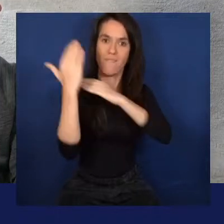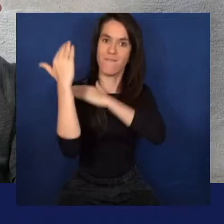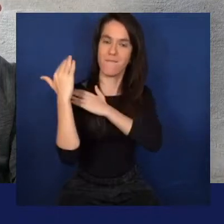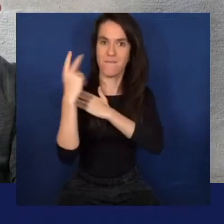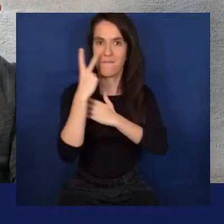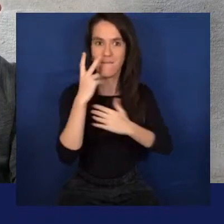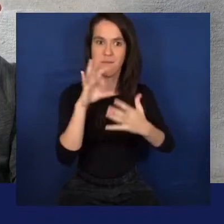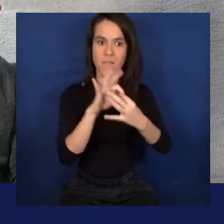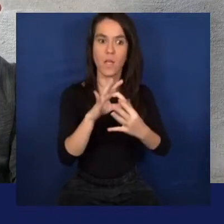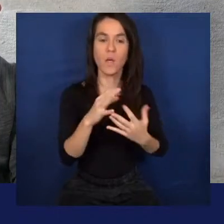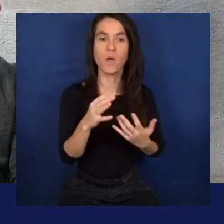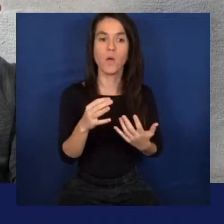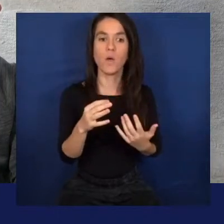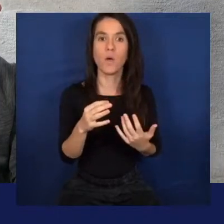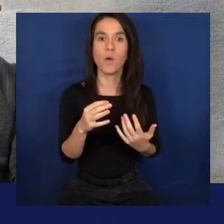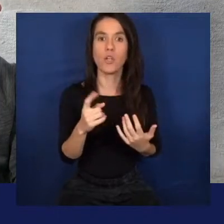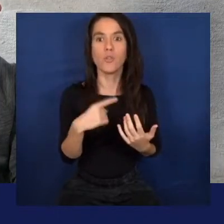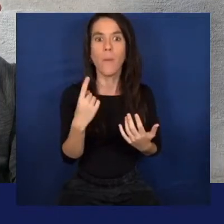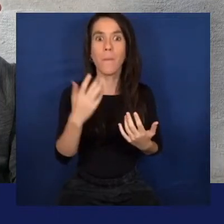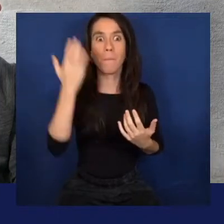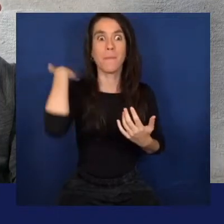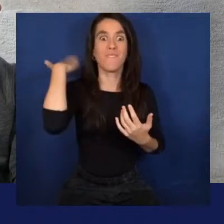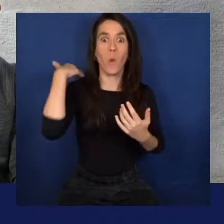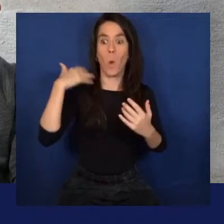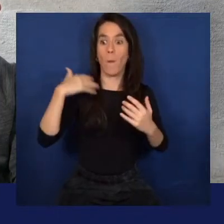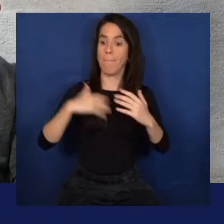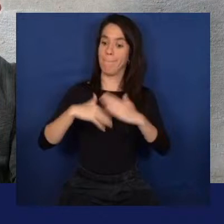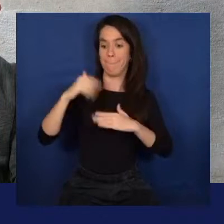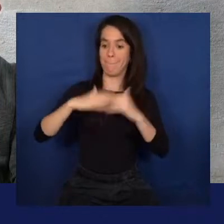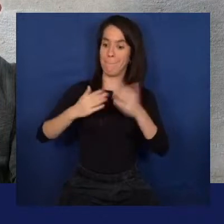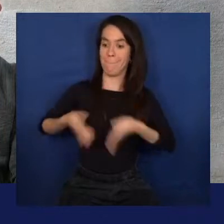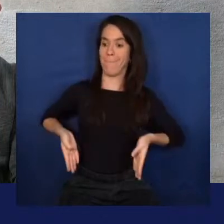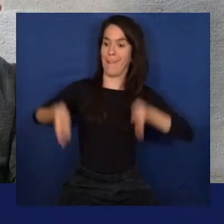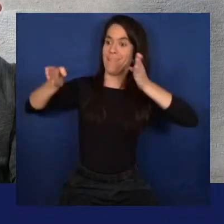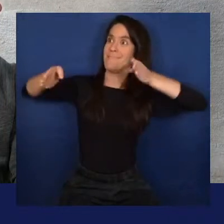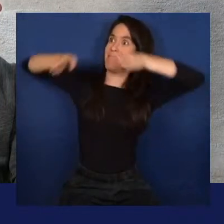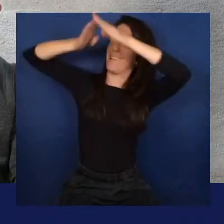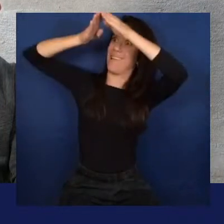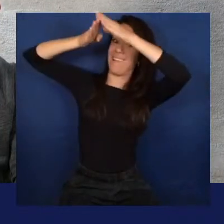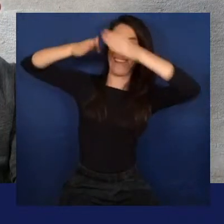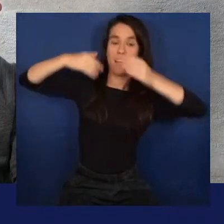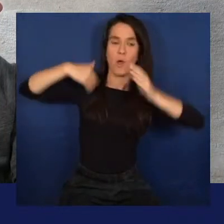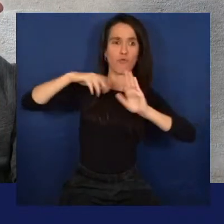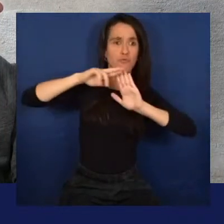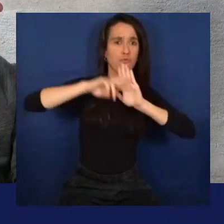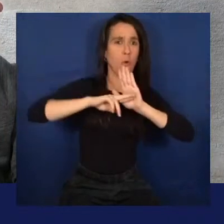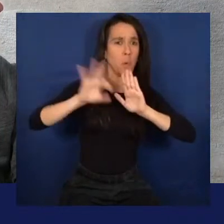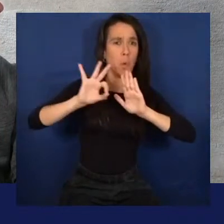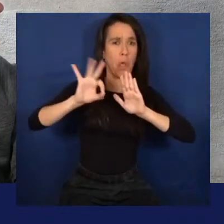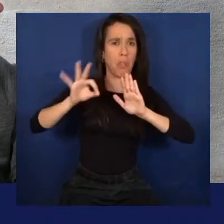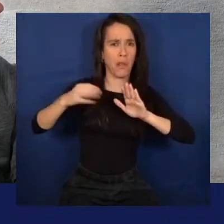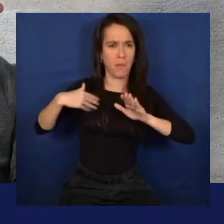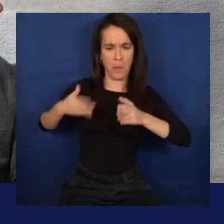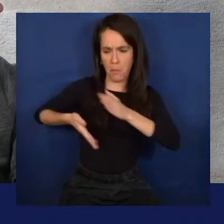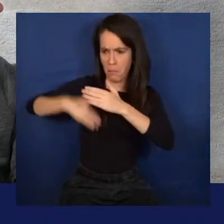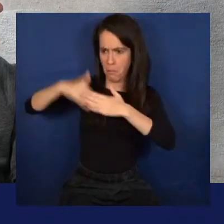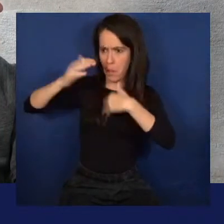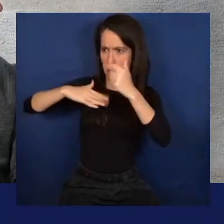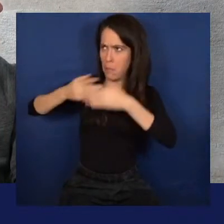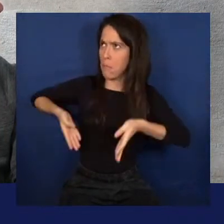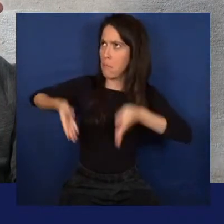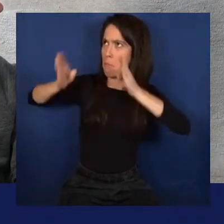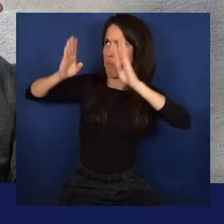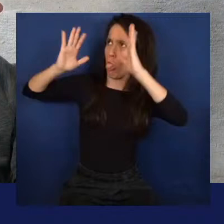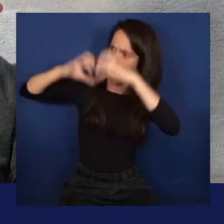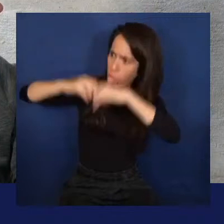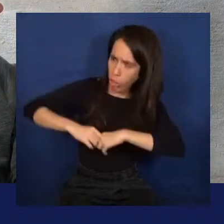we didn't start out with rules for buildings. We just got to a point in sophistication of buildings where falling down had serious consequences, like we